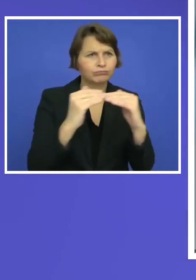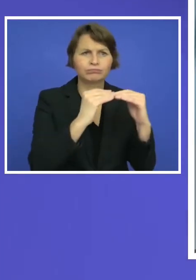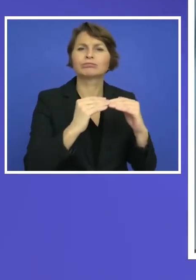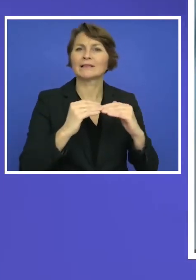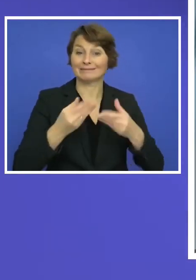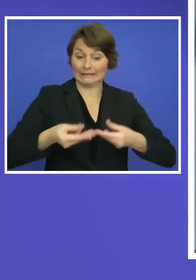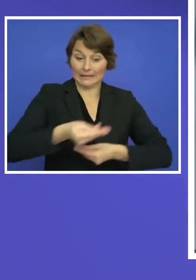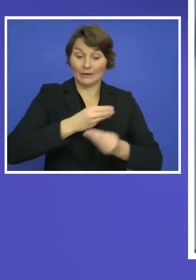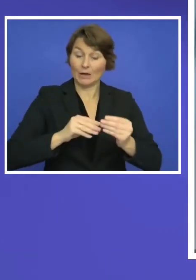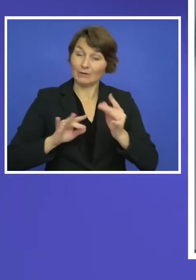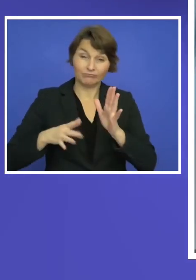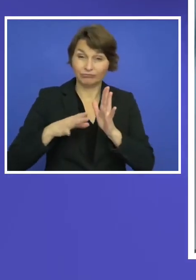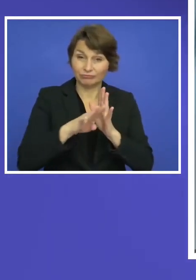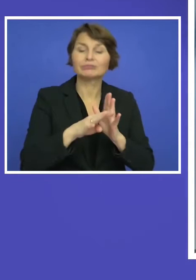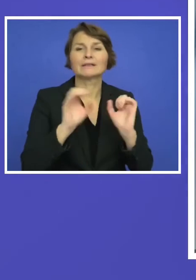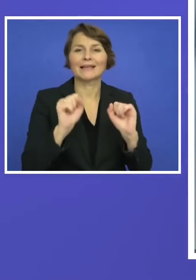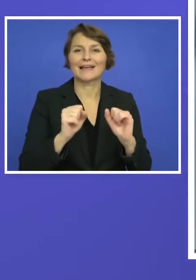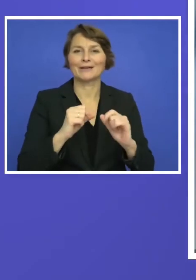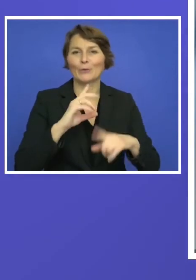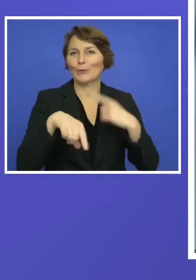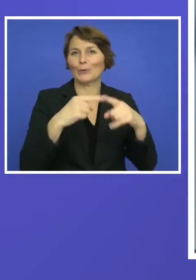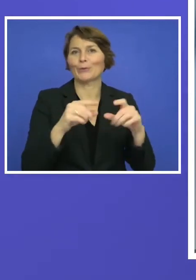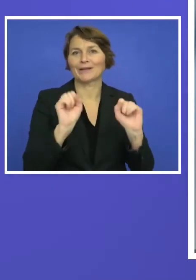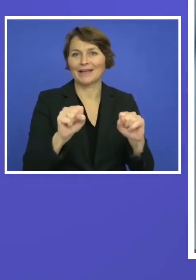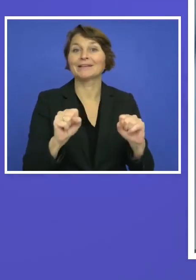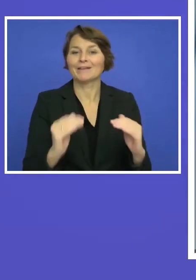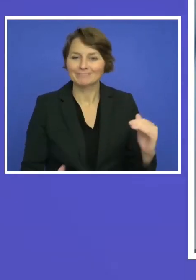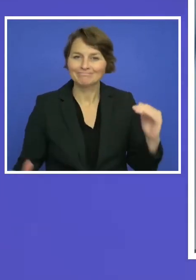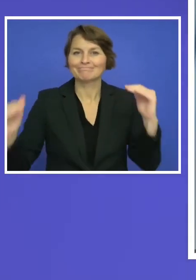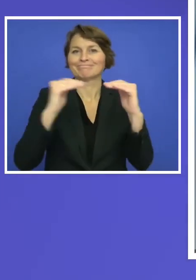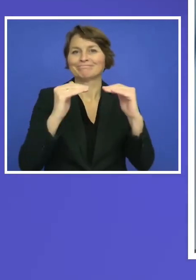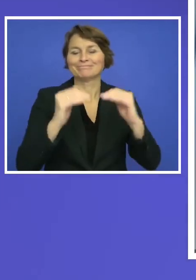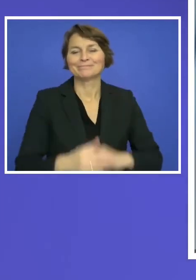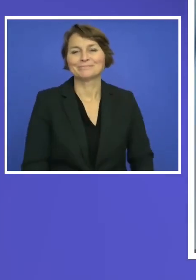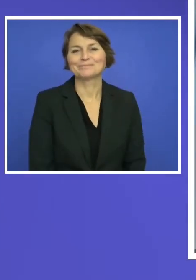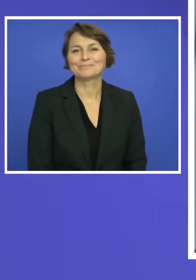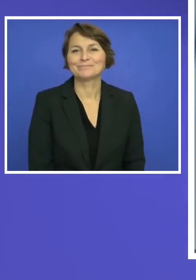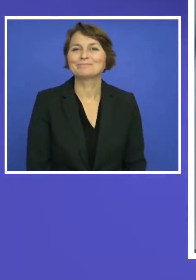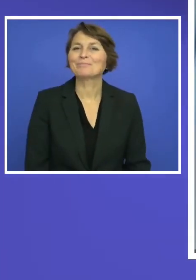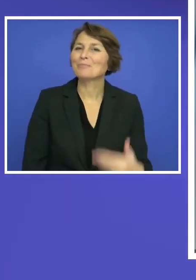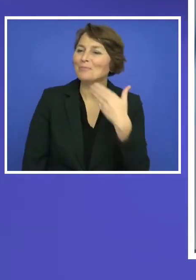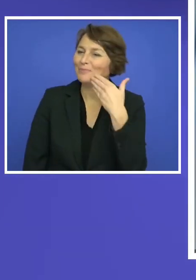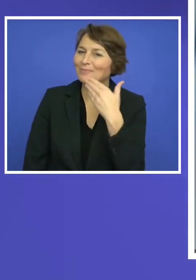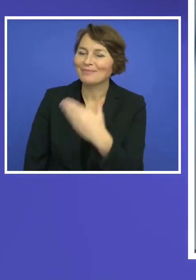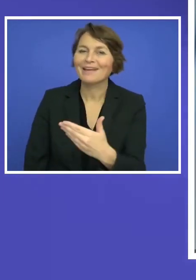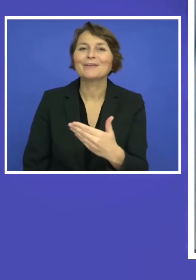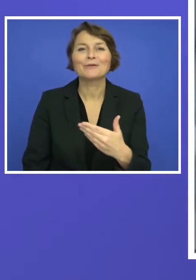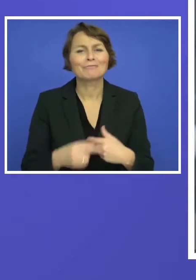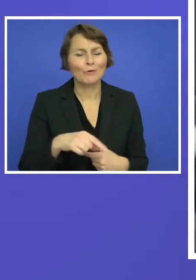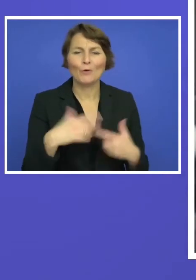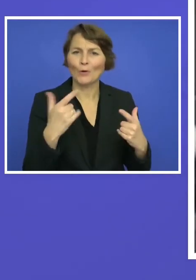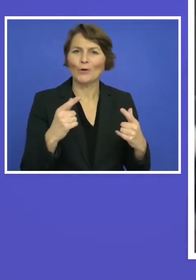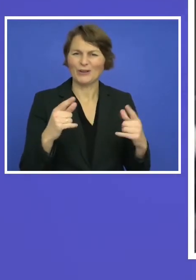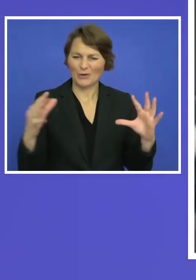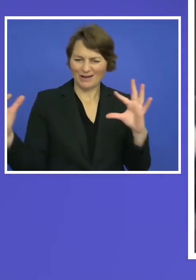addressing inequalities in gender. Great. Well, thank you, Francesca, for really making that link between